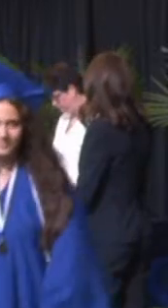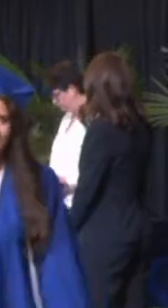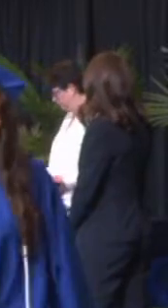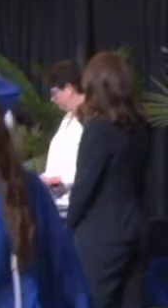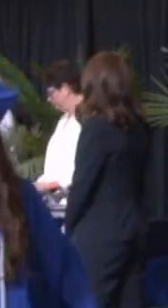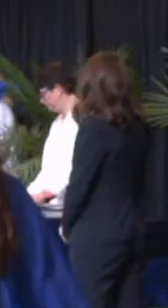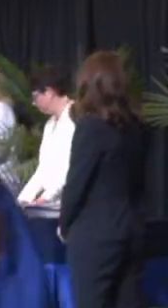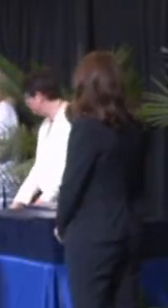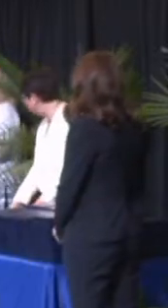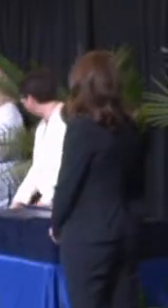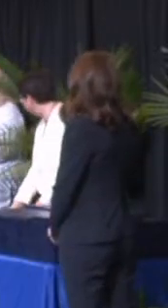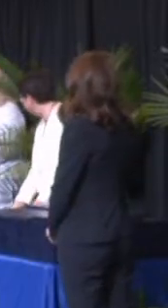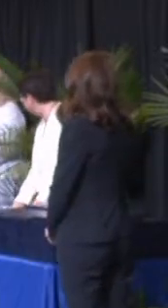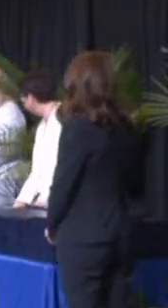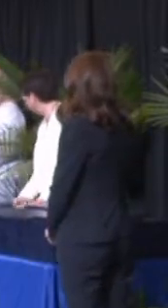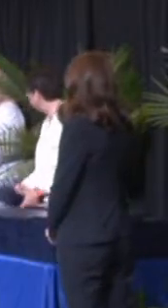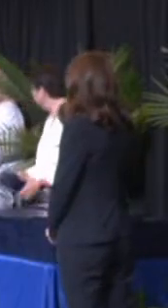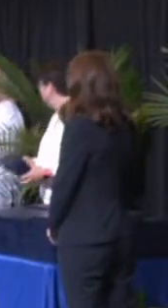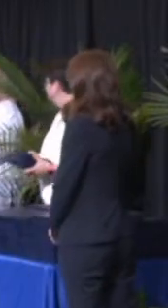Ian Larson.